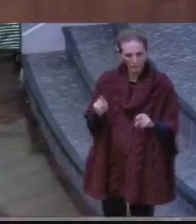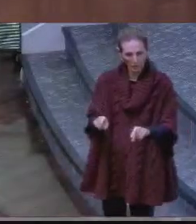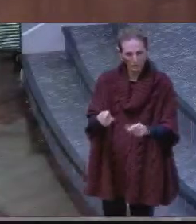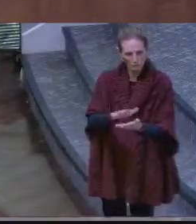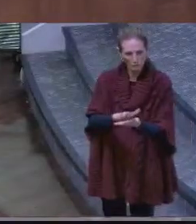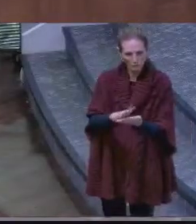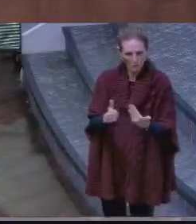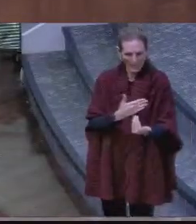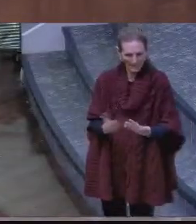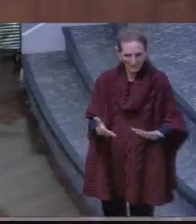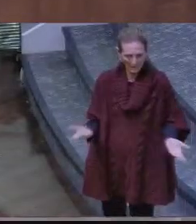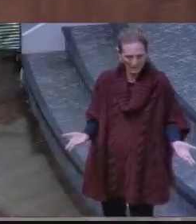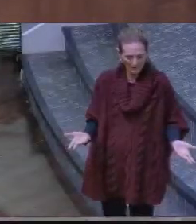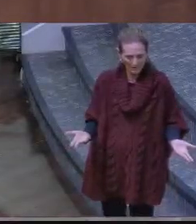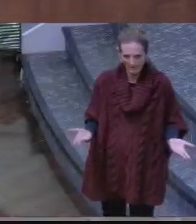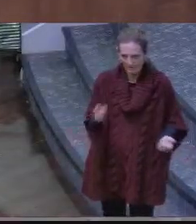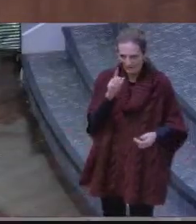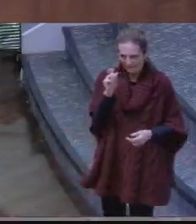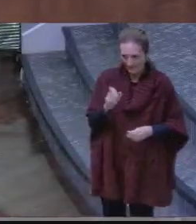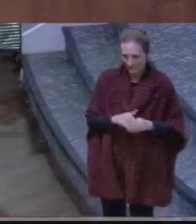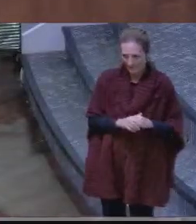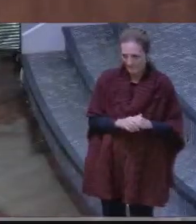Because the way there is,